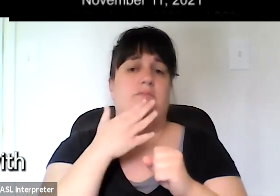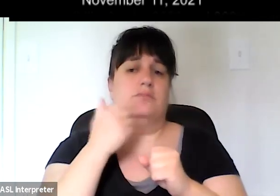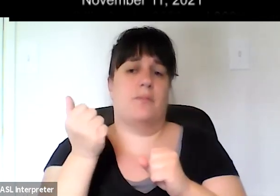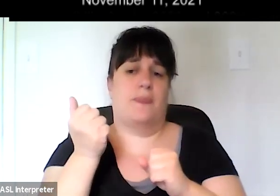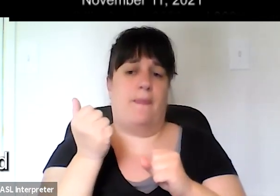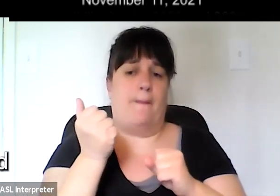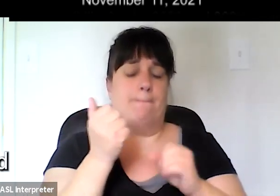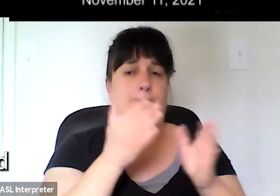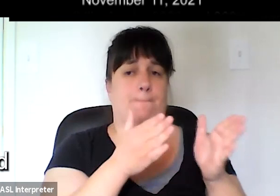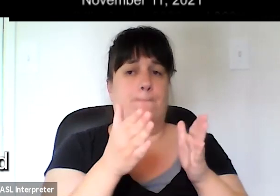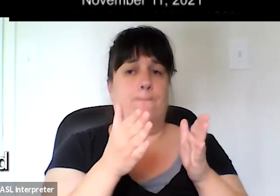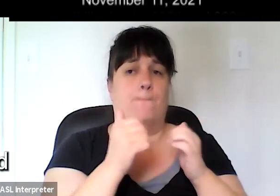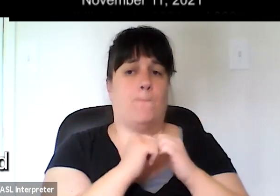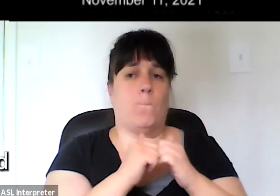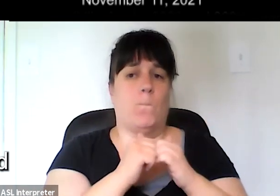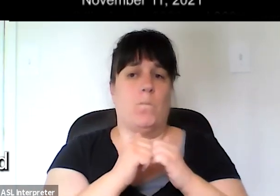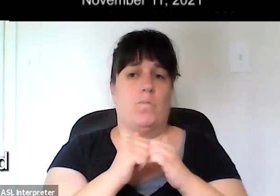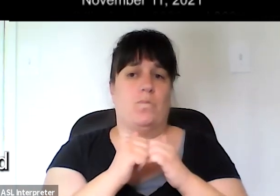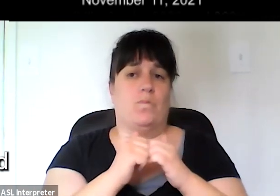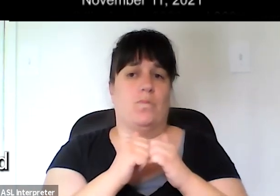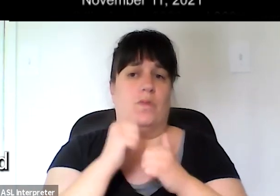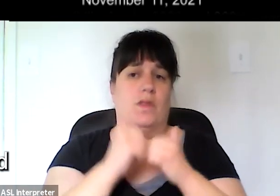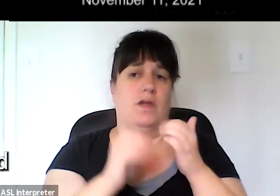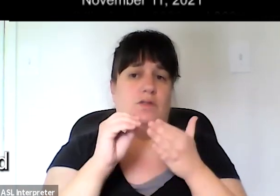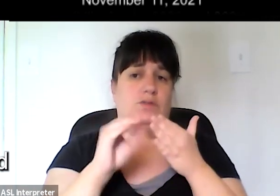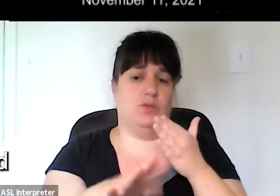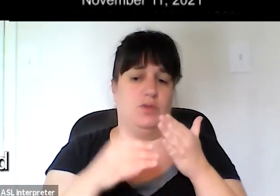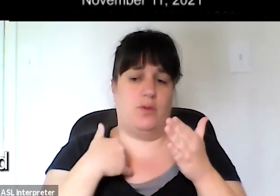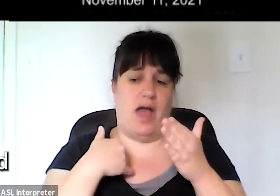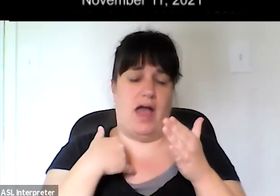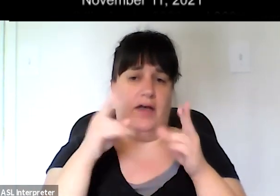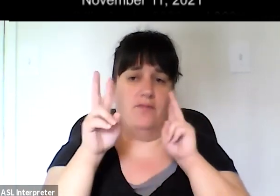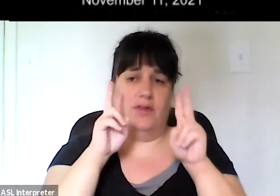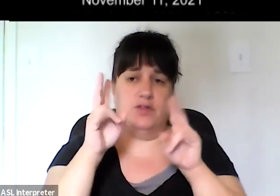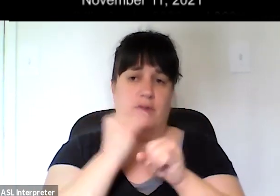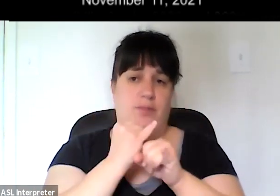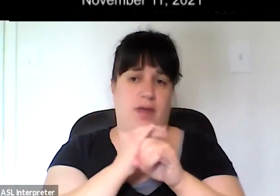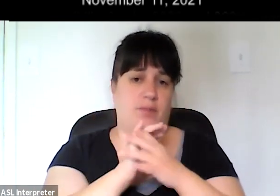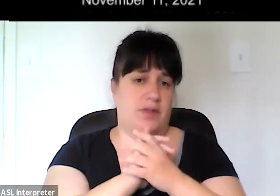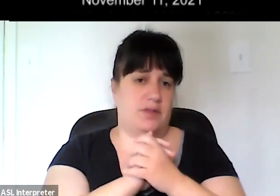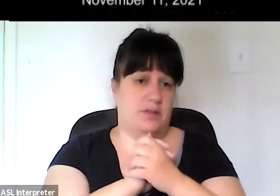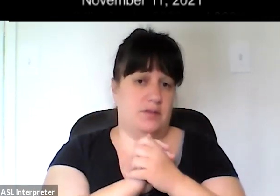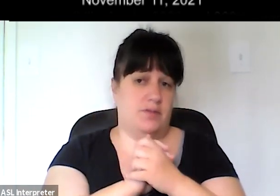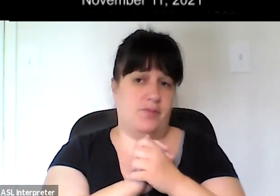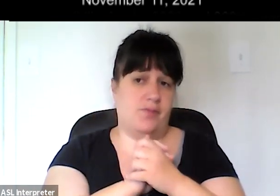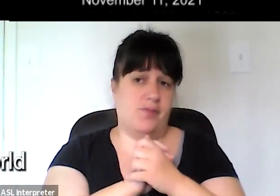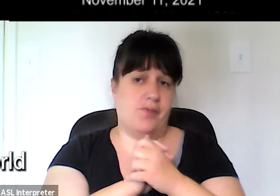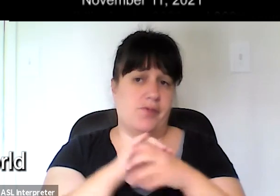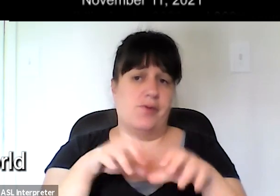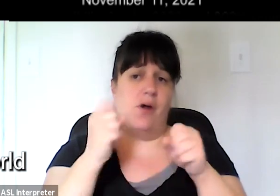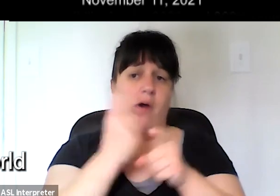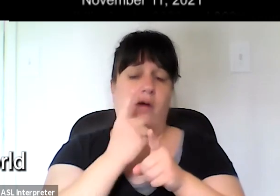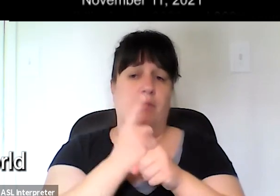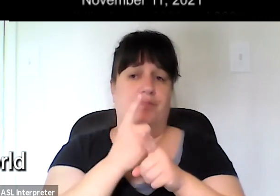deal with and teach students who have visual impairments. And they host regular workshops,